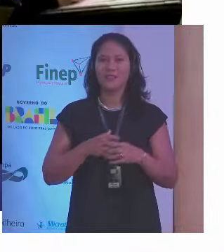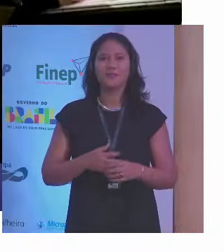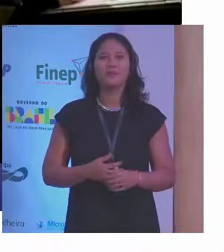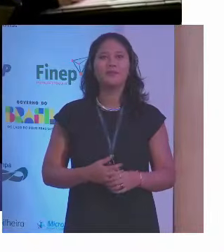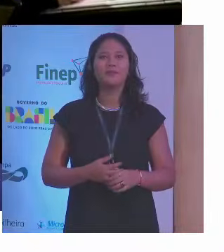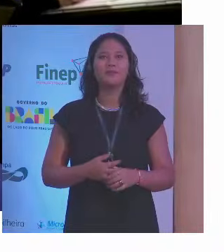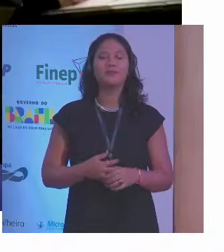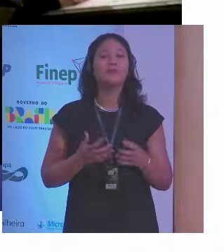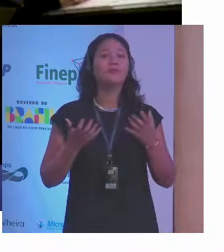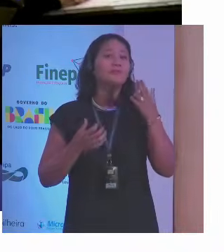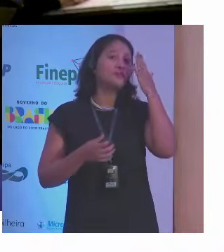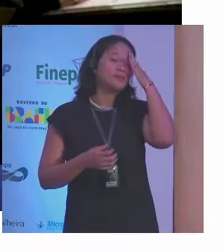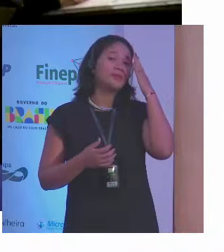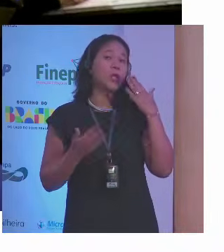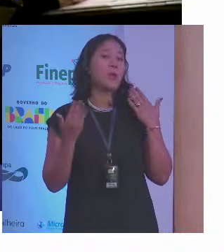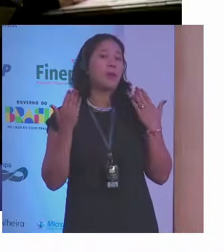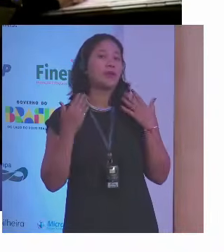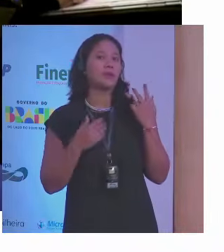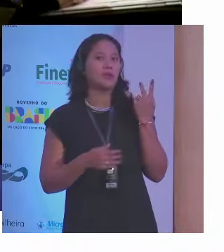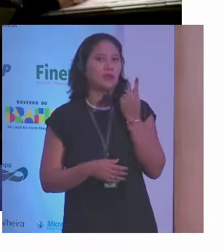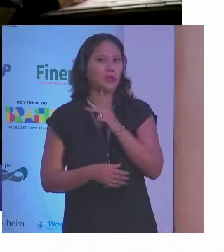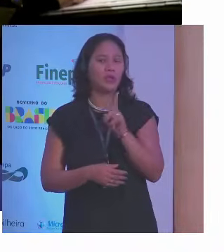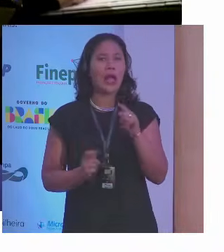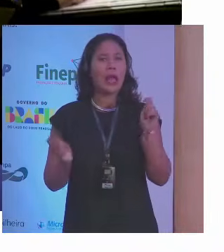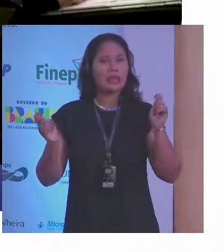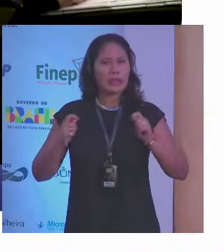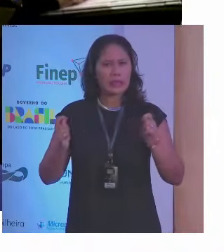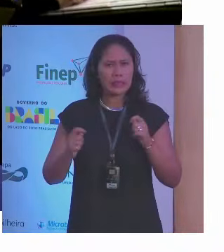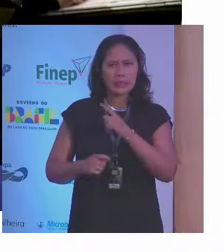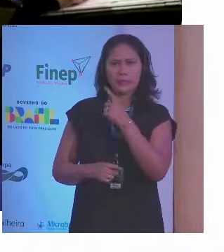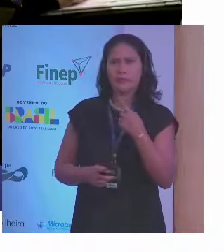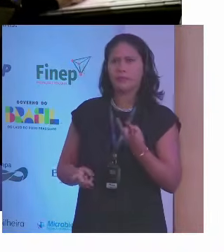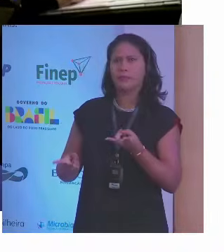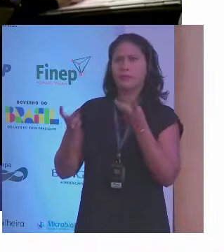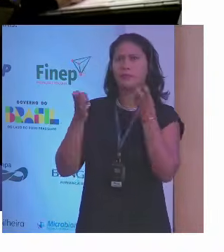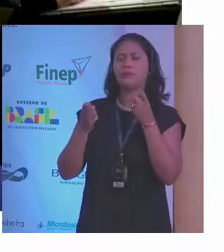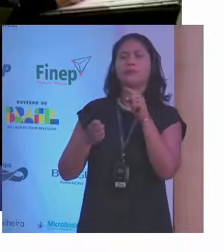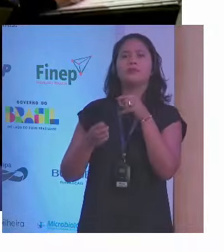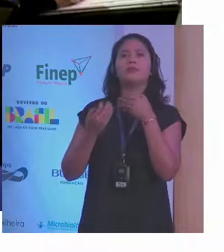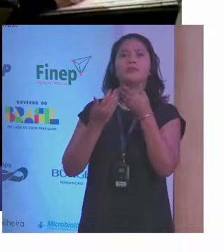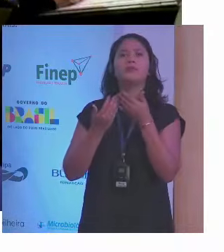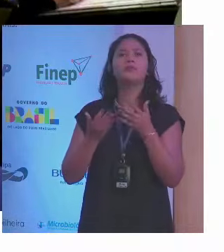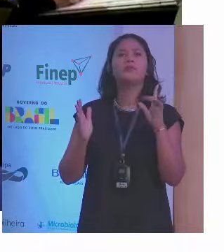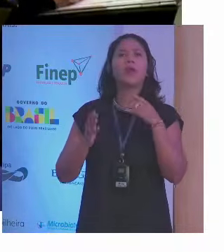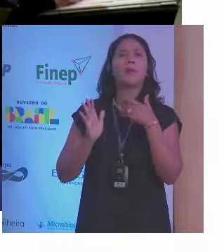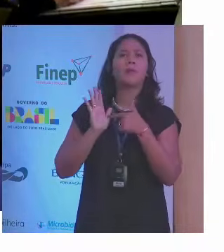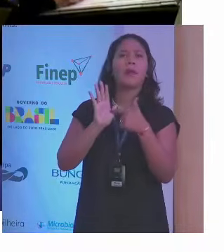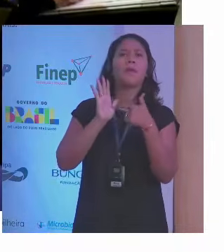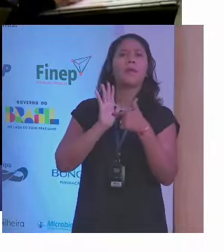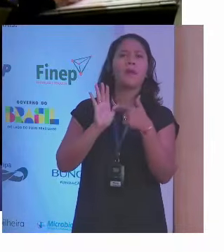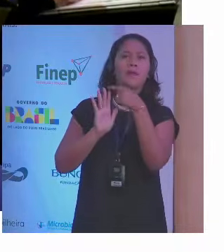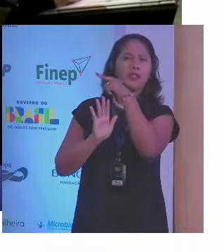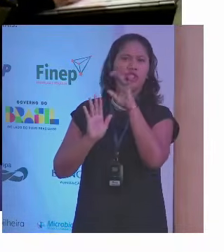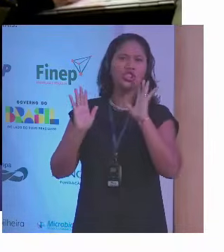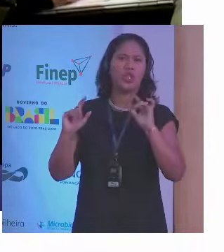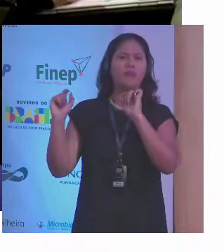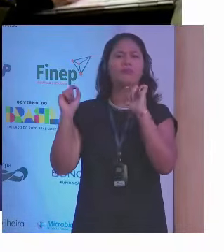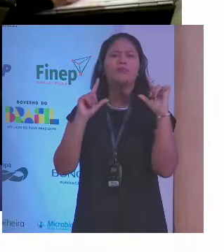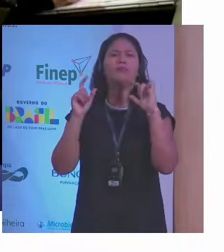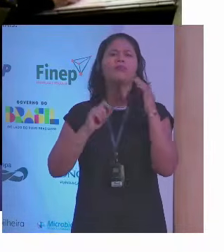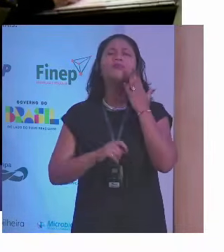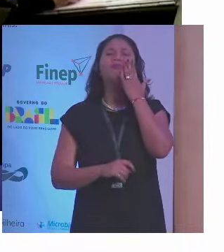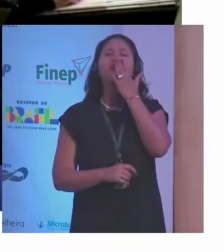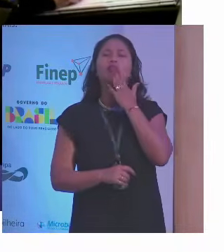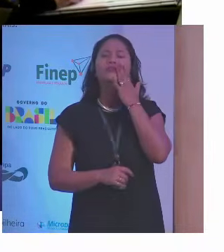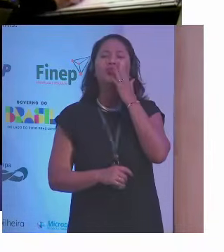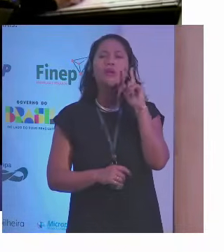on it. Can you, because you opened your presentation with a nice representation for